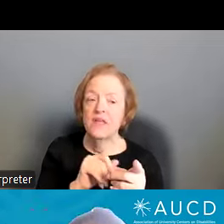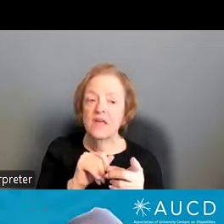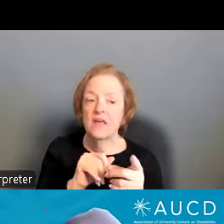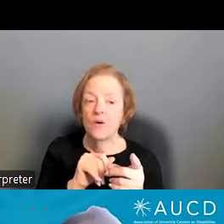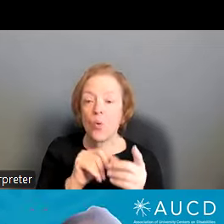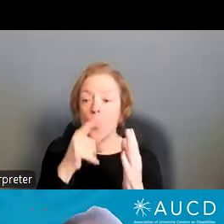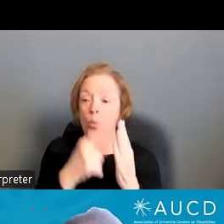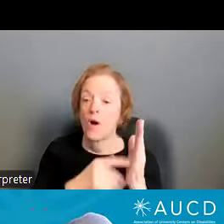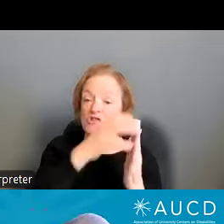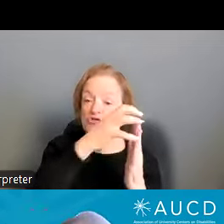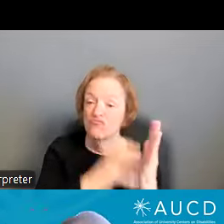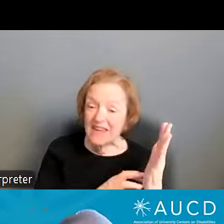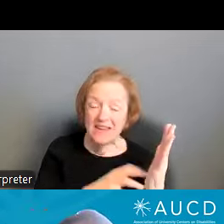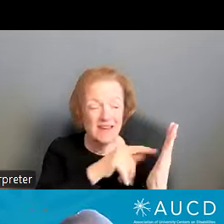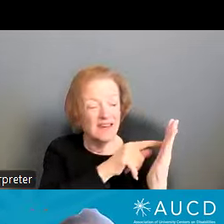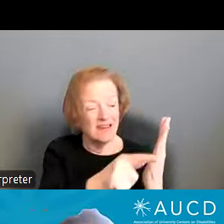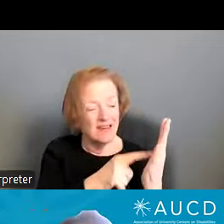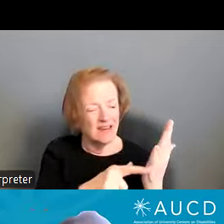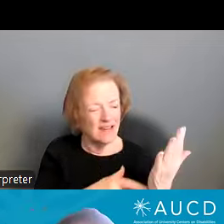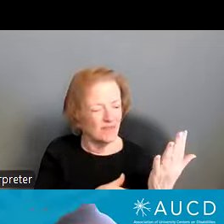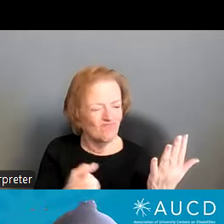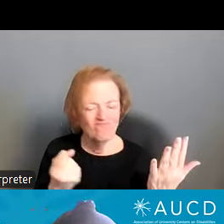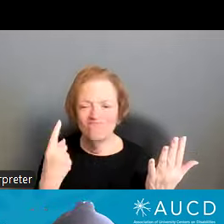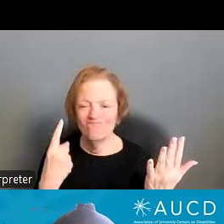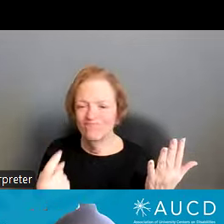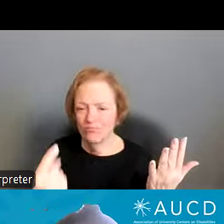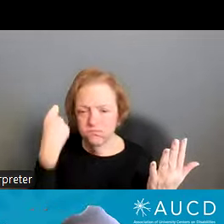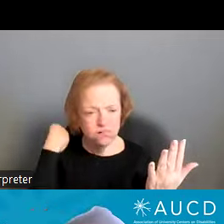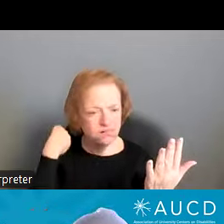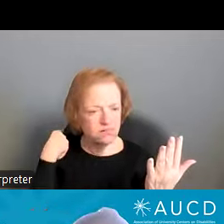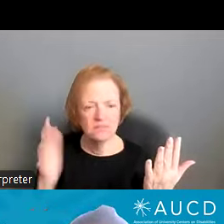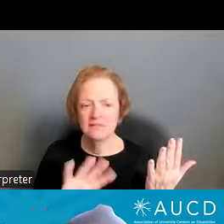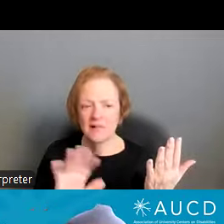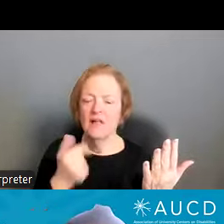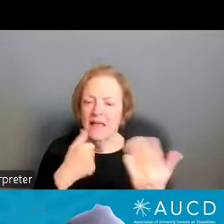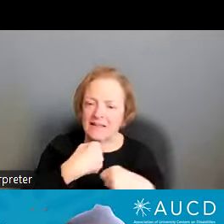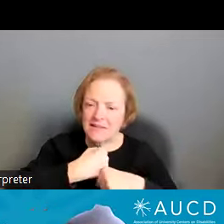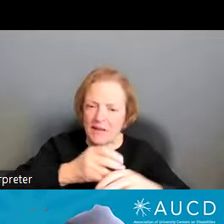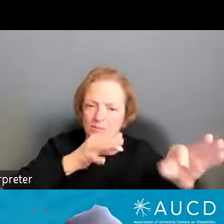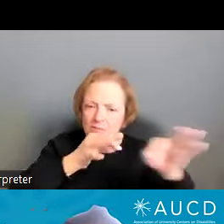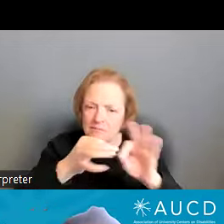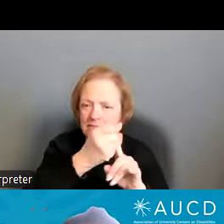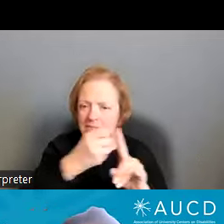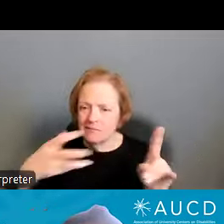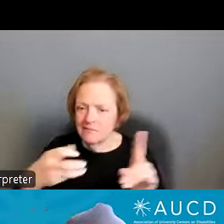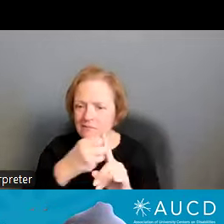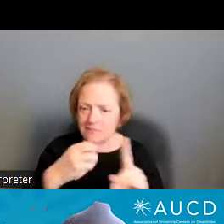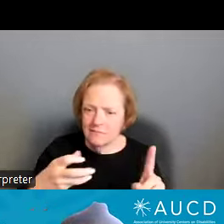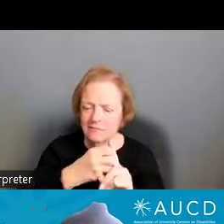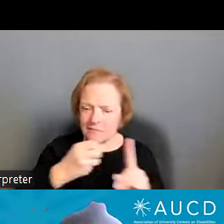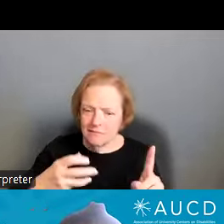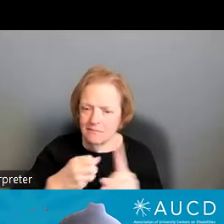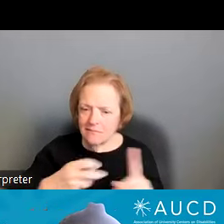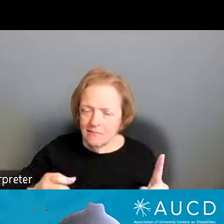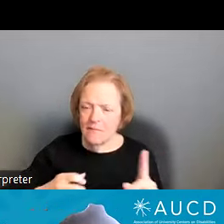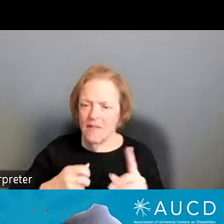It helps people with and without disabilities understand and remember information. It empowers people to make their own